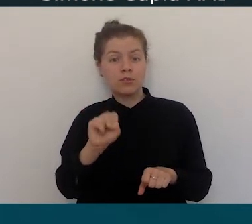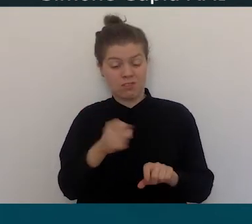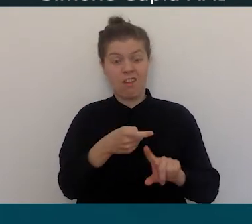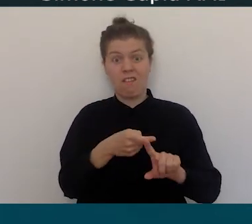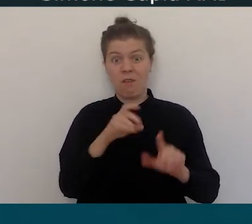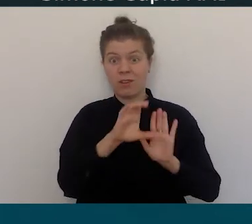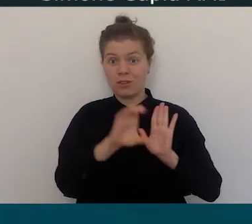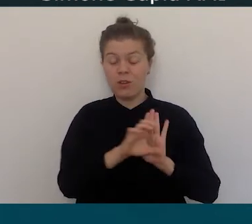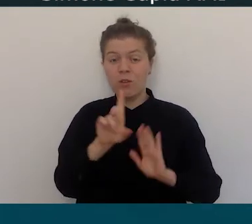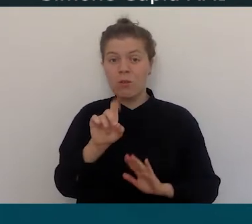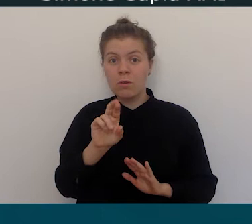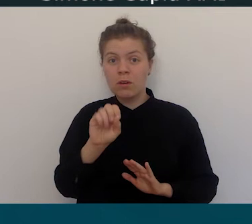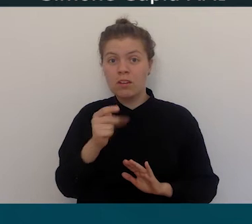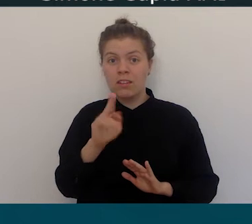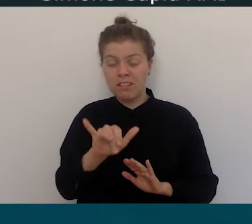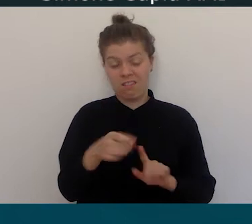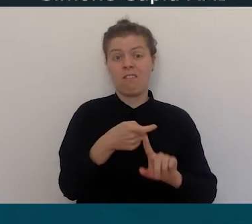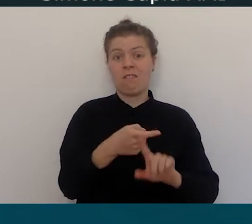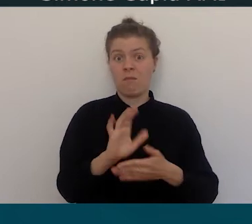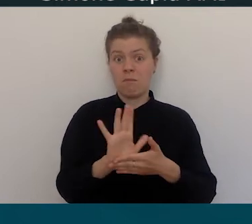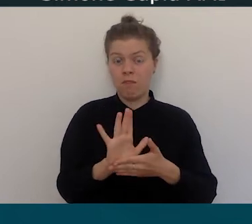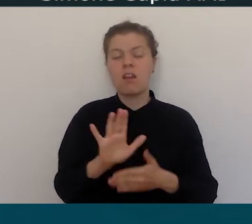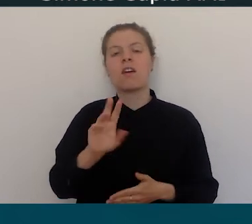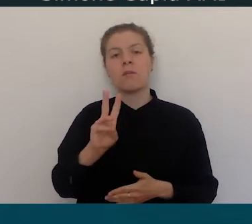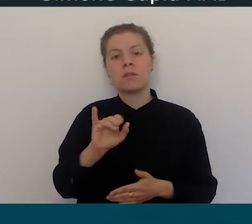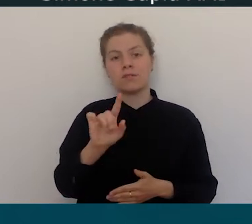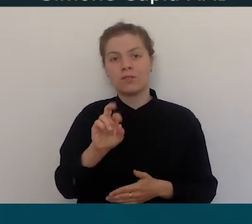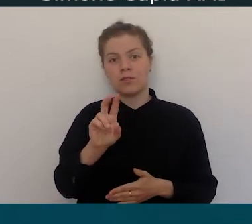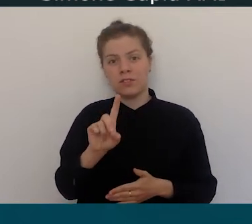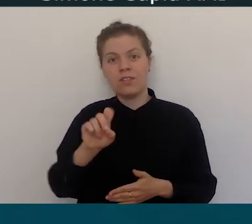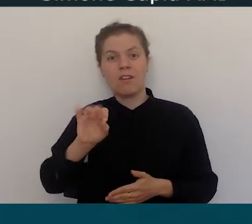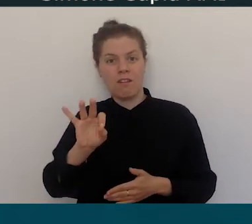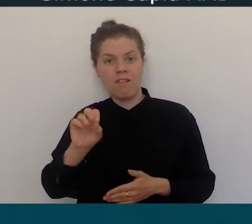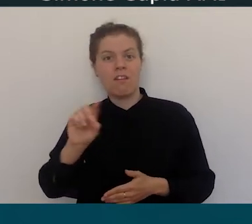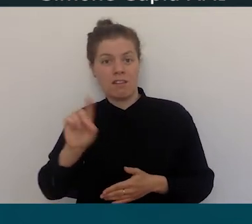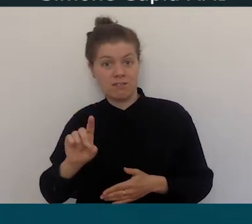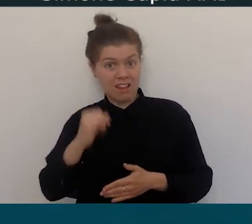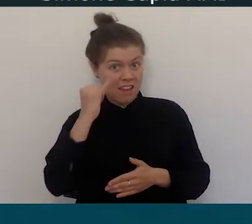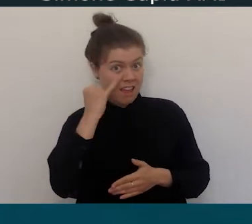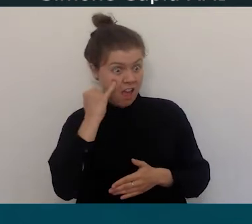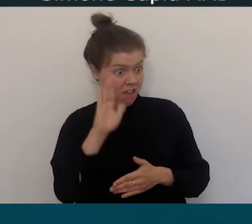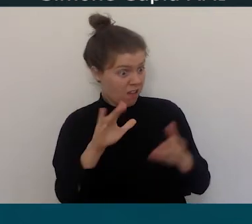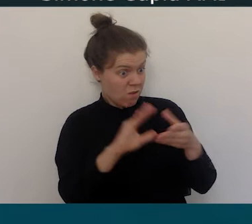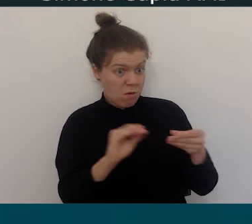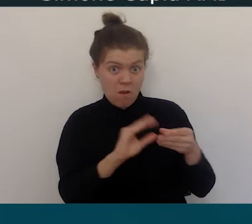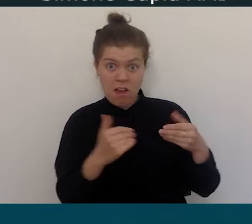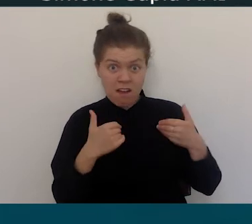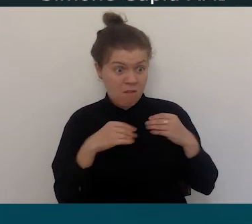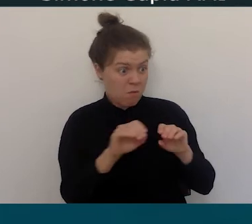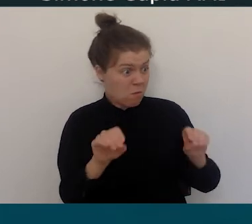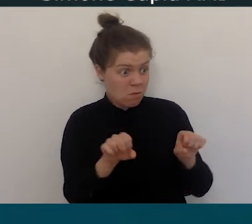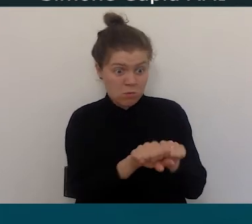of filmography. It's iconic, and the story could not be told without these very famous ruby